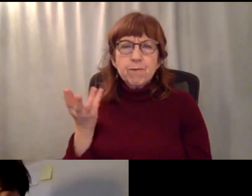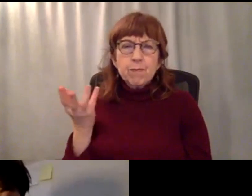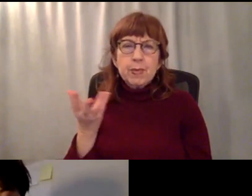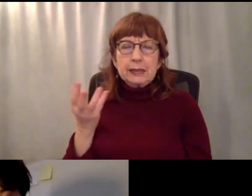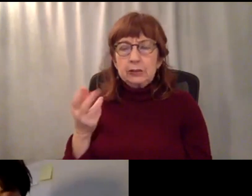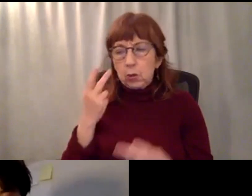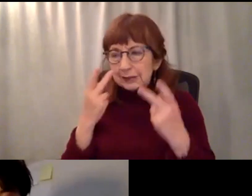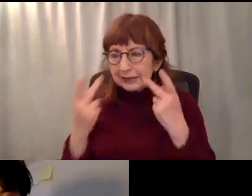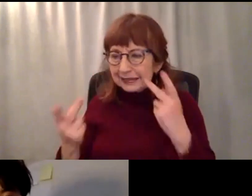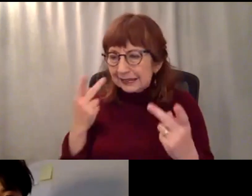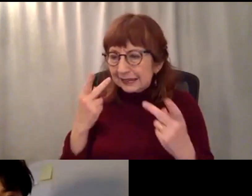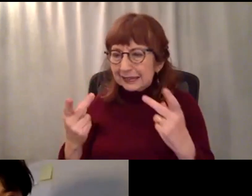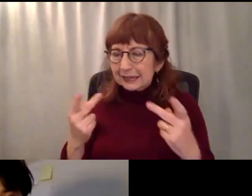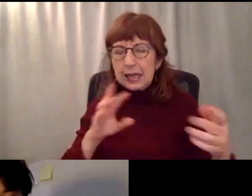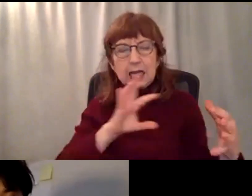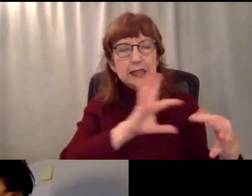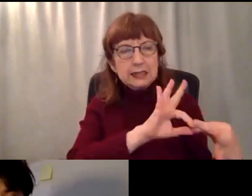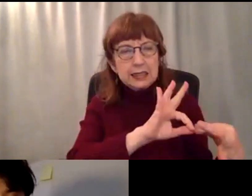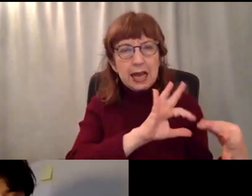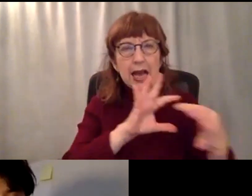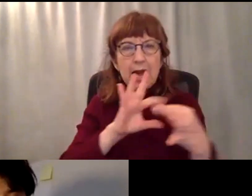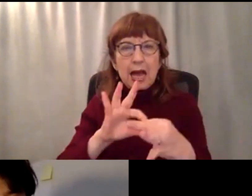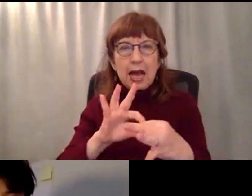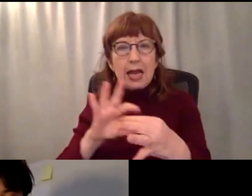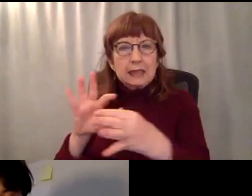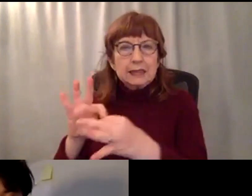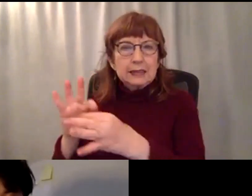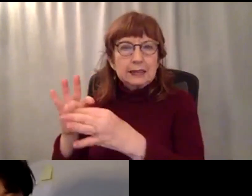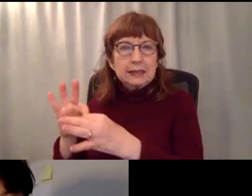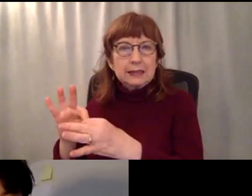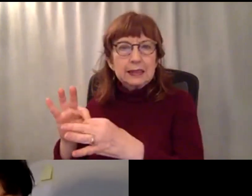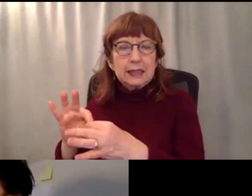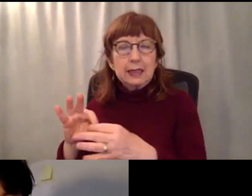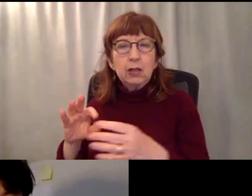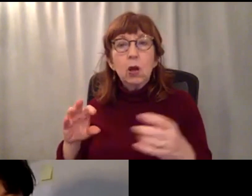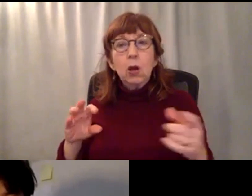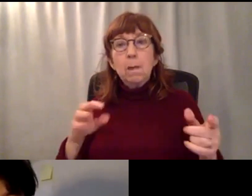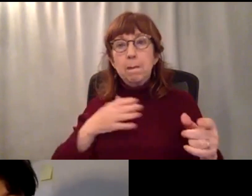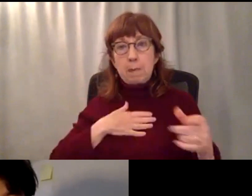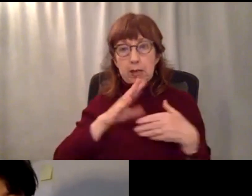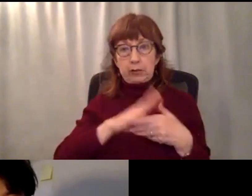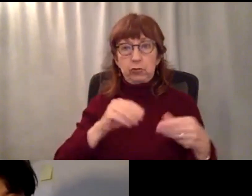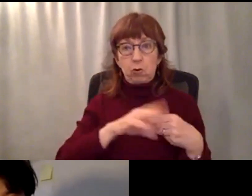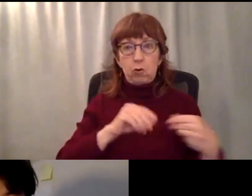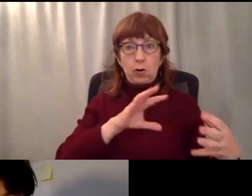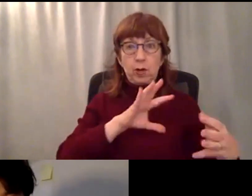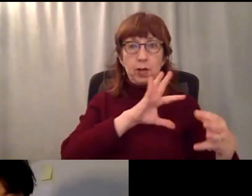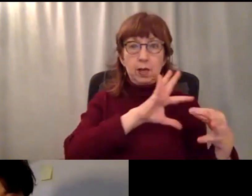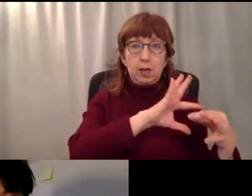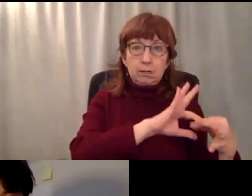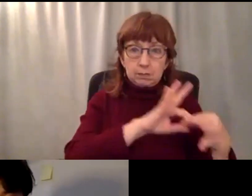seeing the ties or like smithing, you know, my story into the